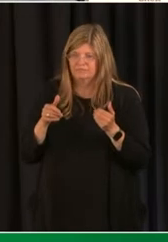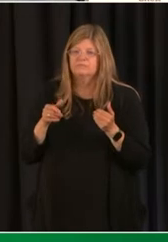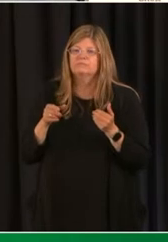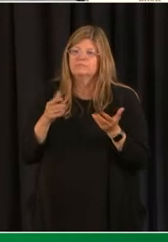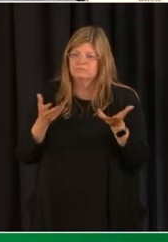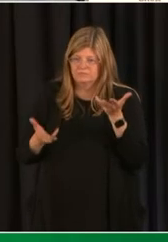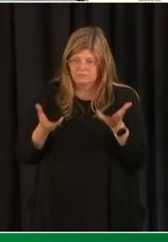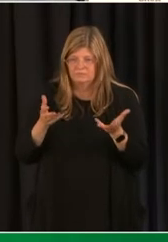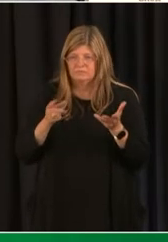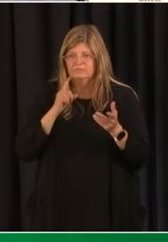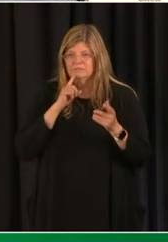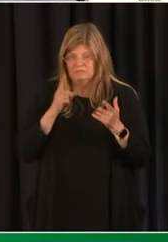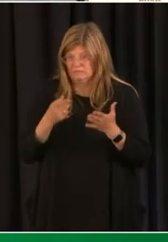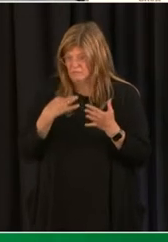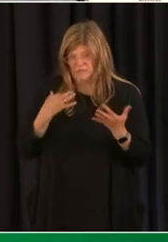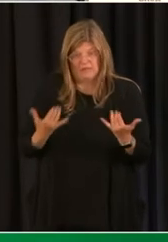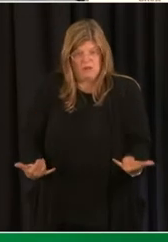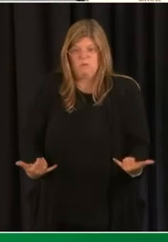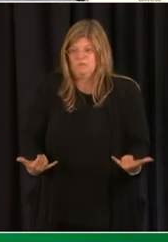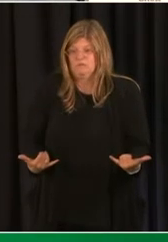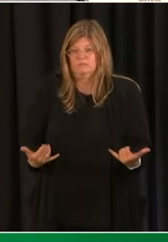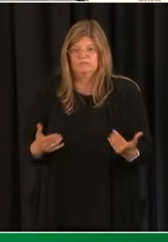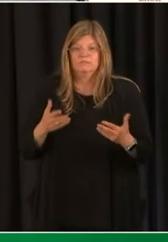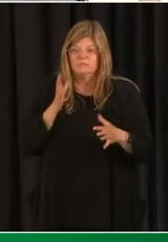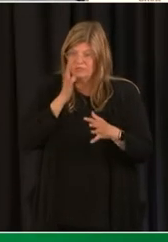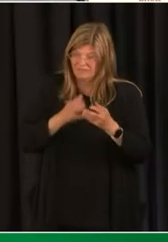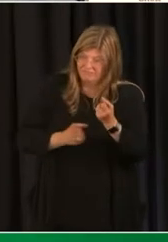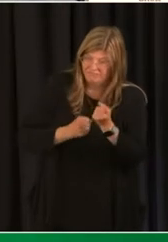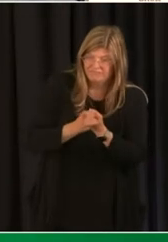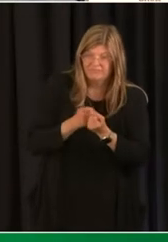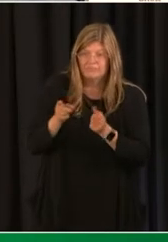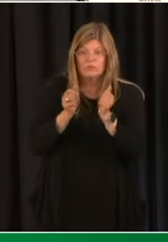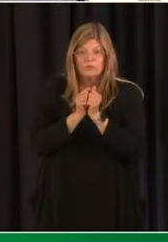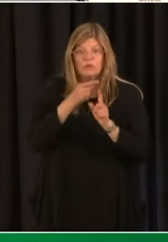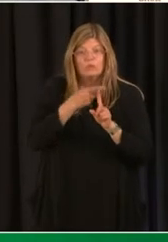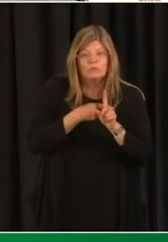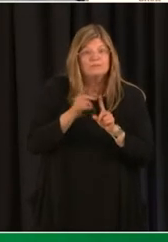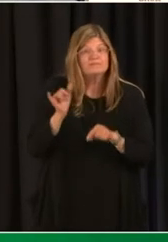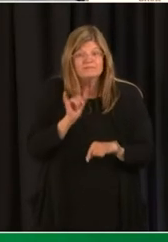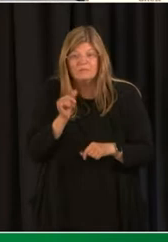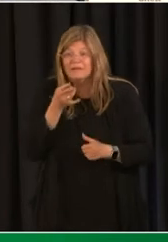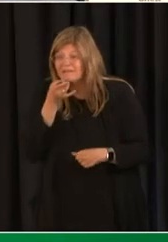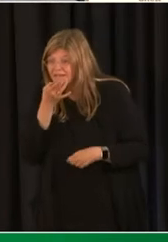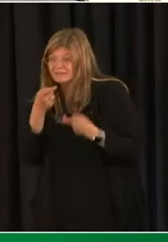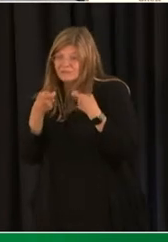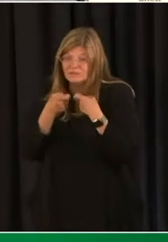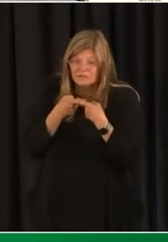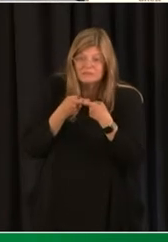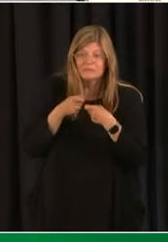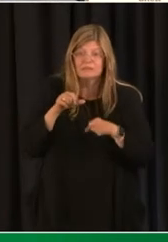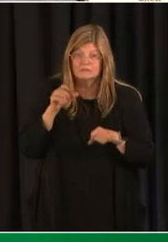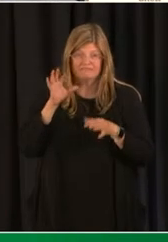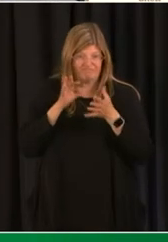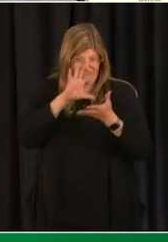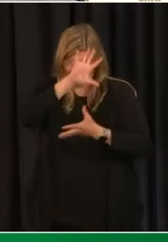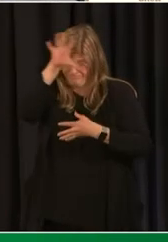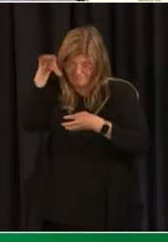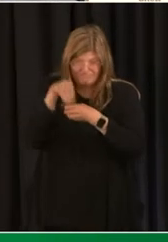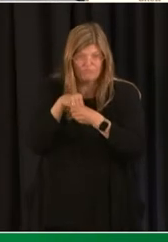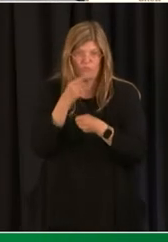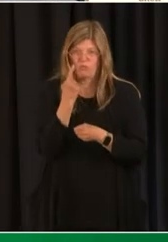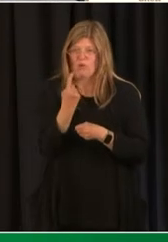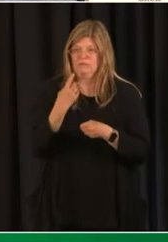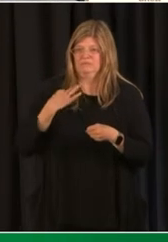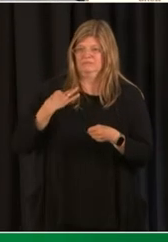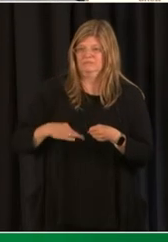is, you can apply now and we can support you with that rent as well as your utilities through one application. We're